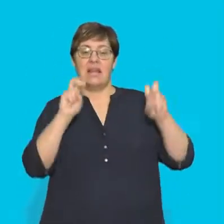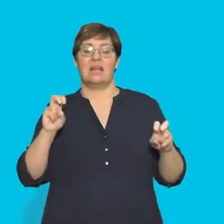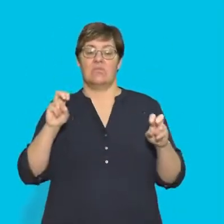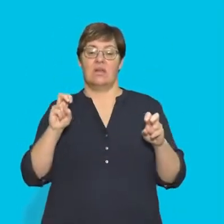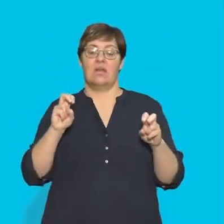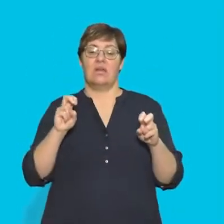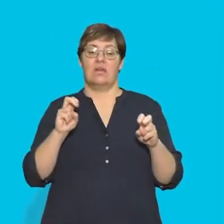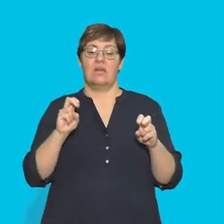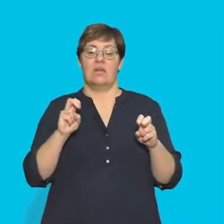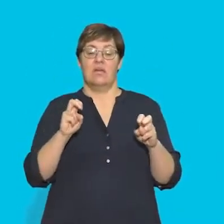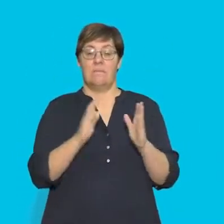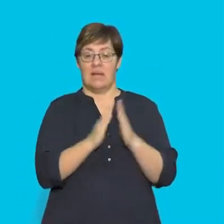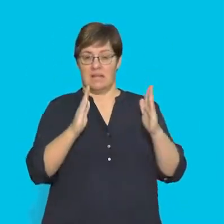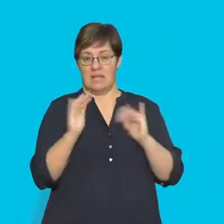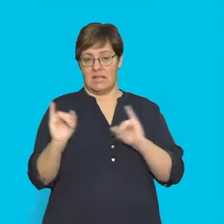induction.